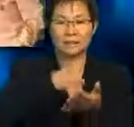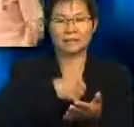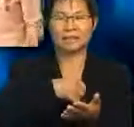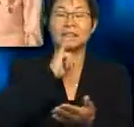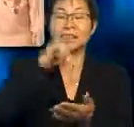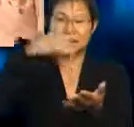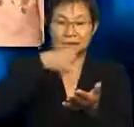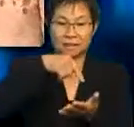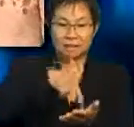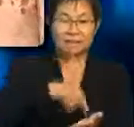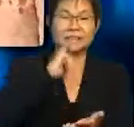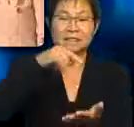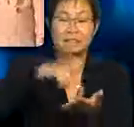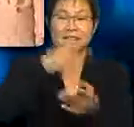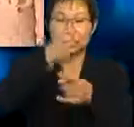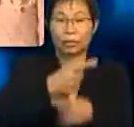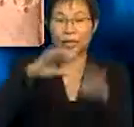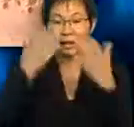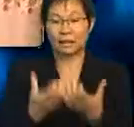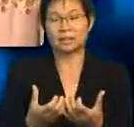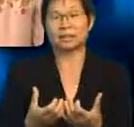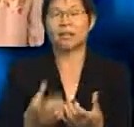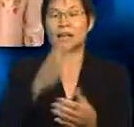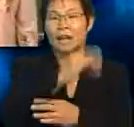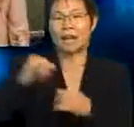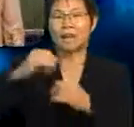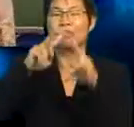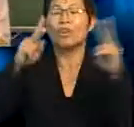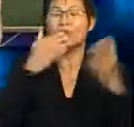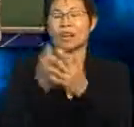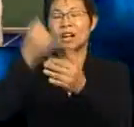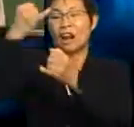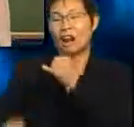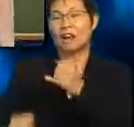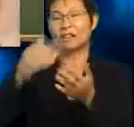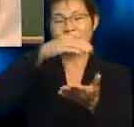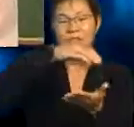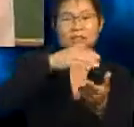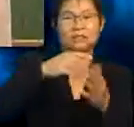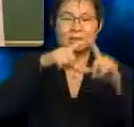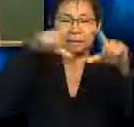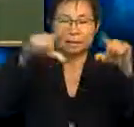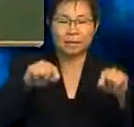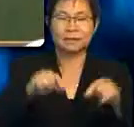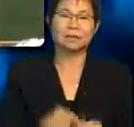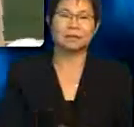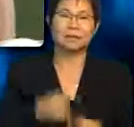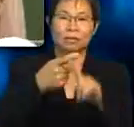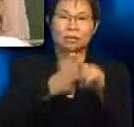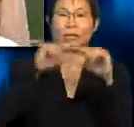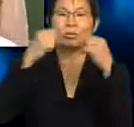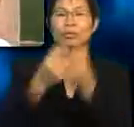Okay, is this correct, class? Yes. Very good. And the last piece, I need someone from group